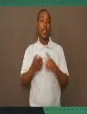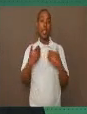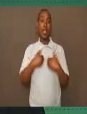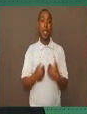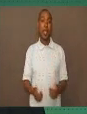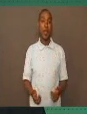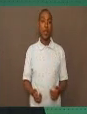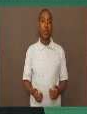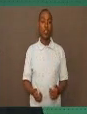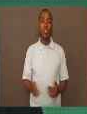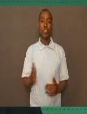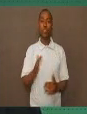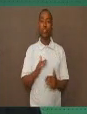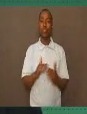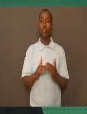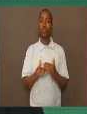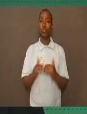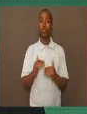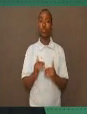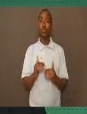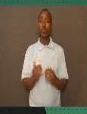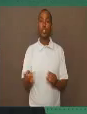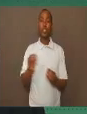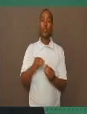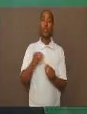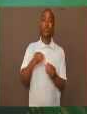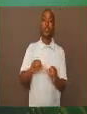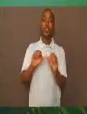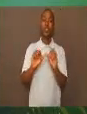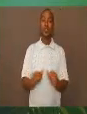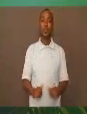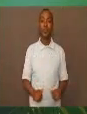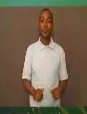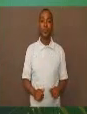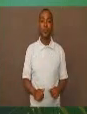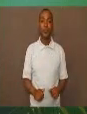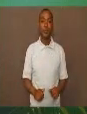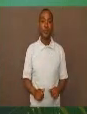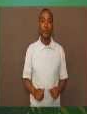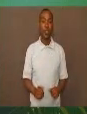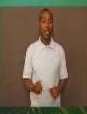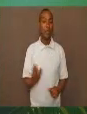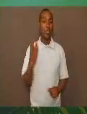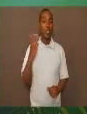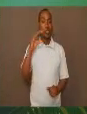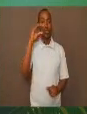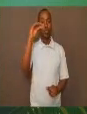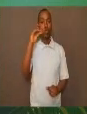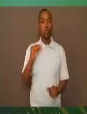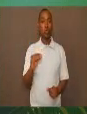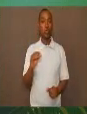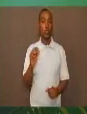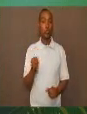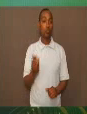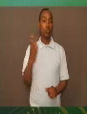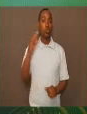increases the chance of contracting the infection. The more people you are